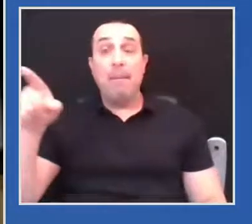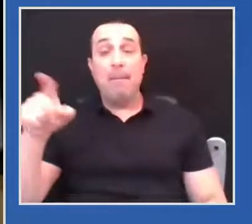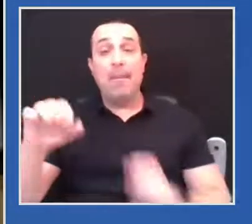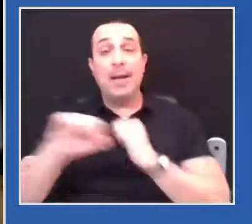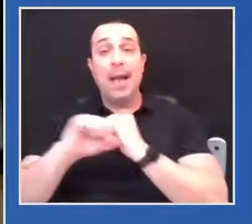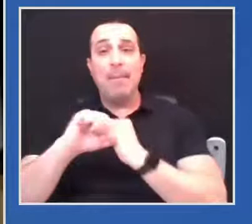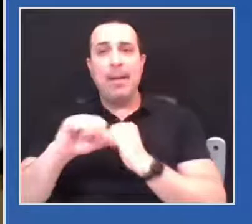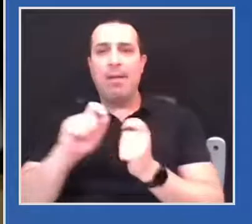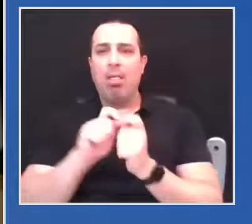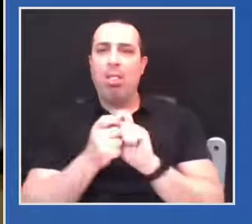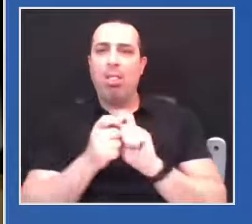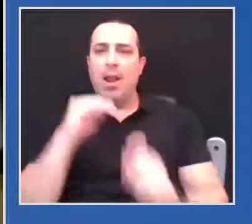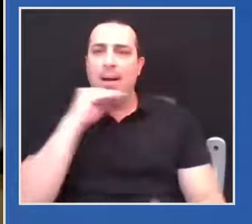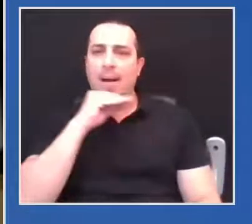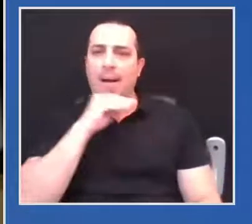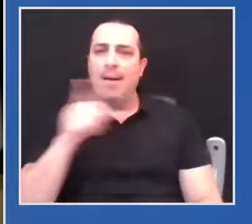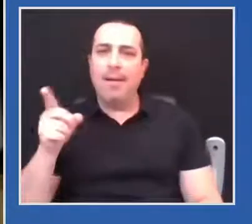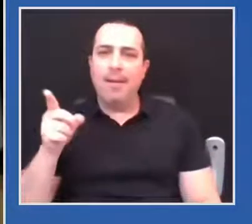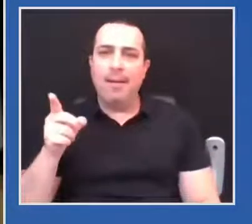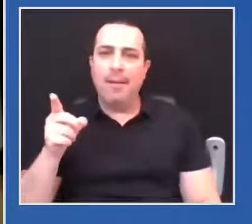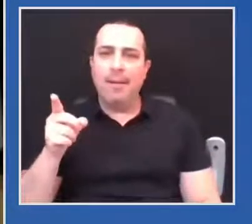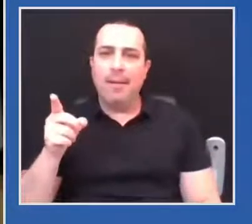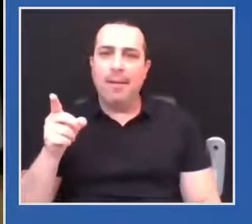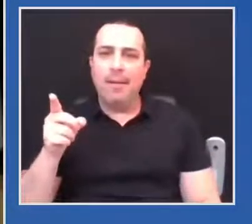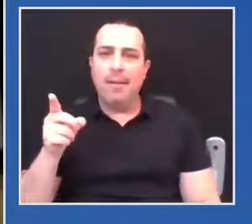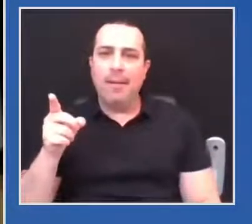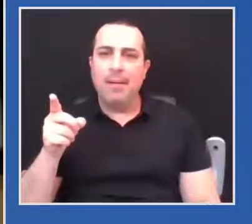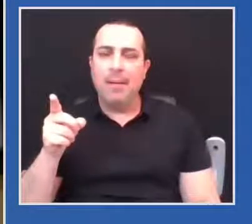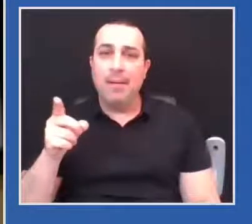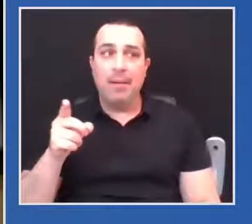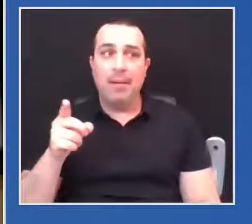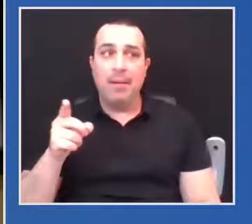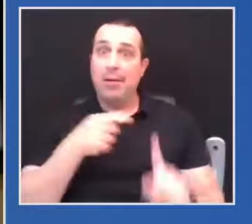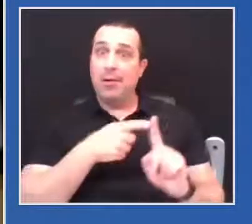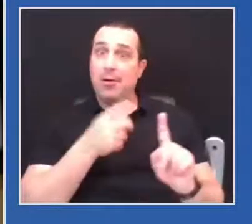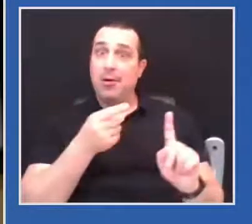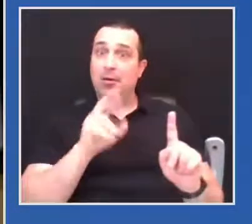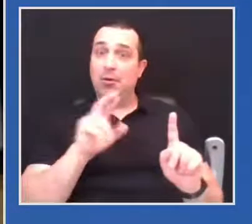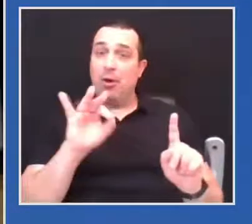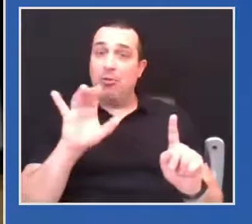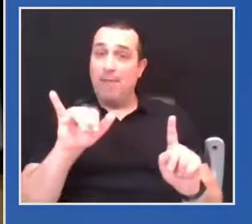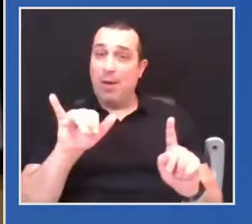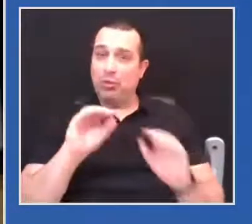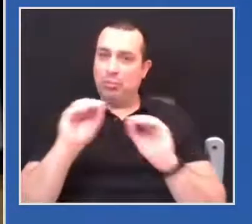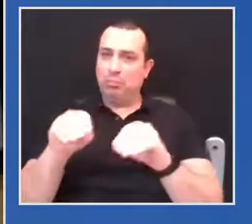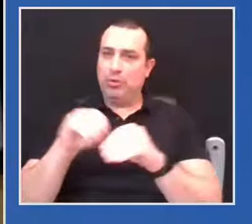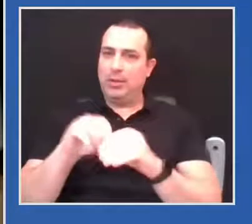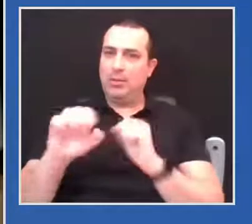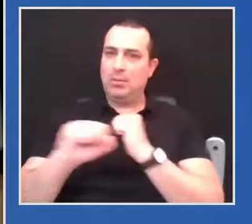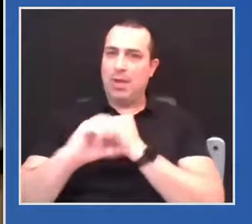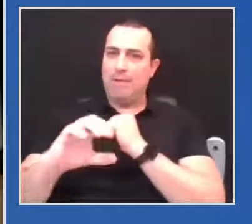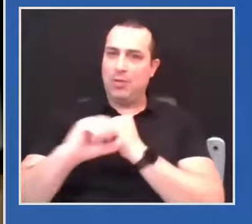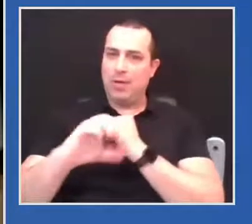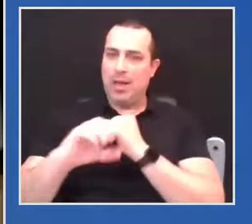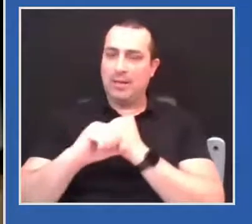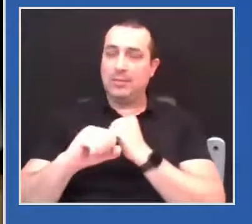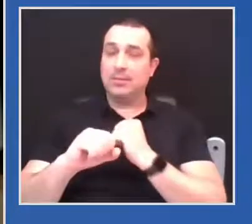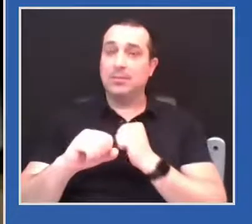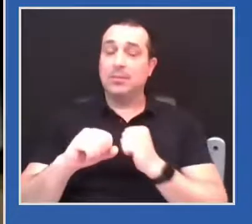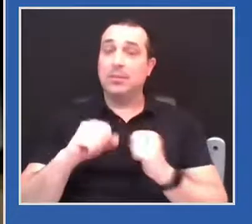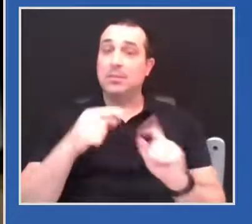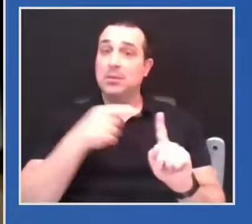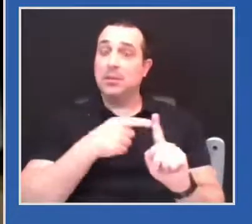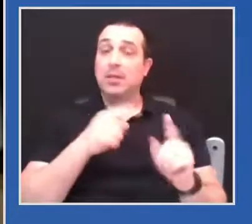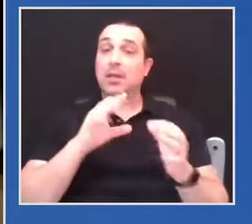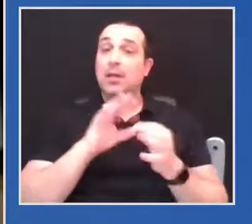lied. They have put Dr. Fauci in their ad, asserting that Fauci was